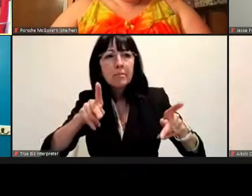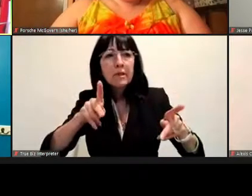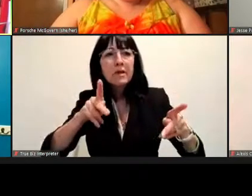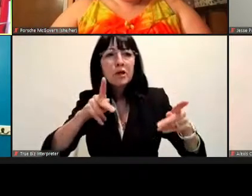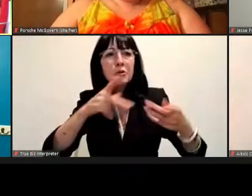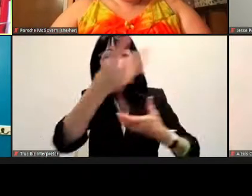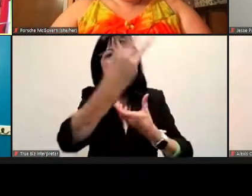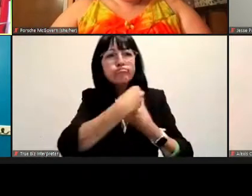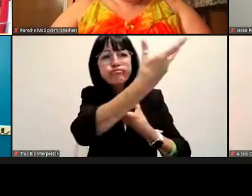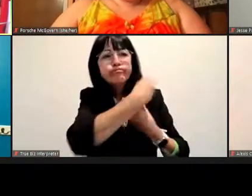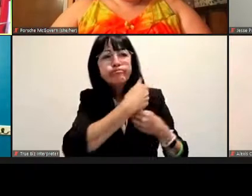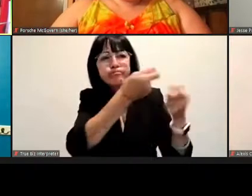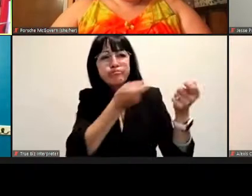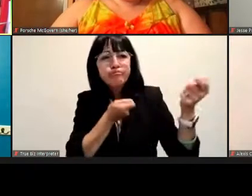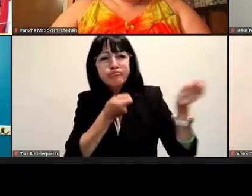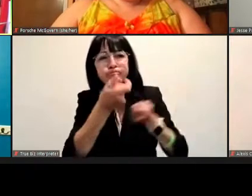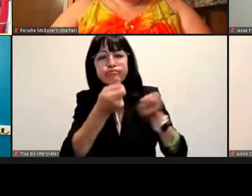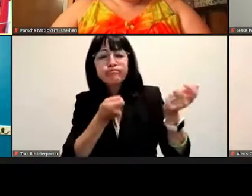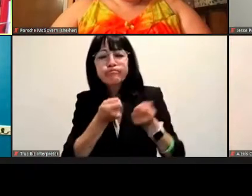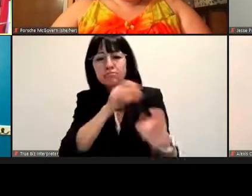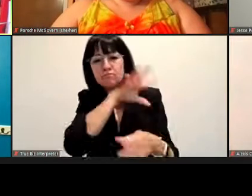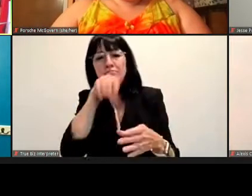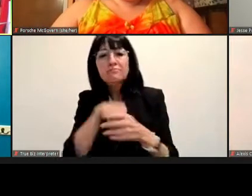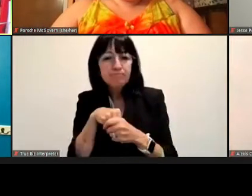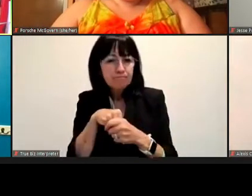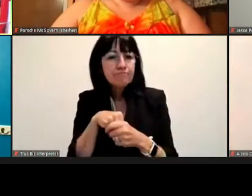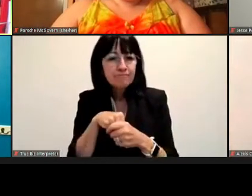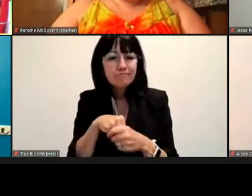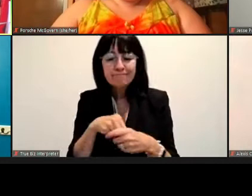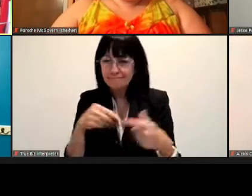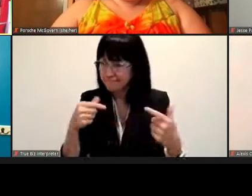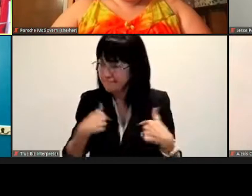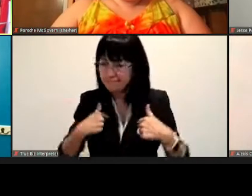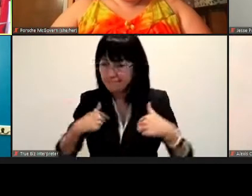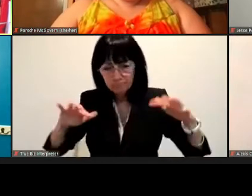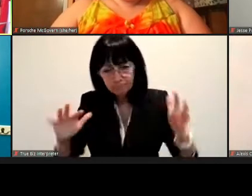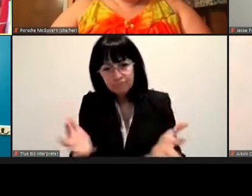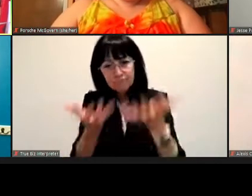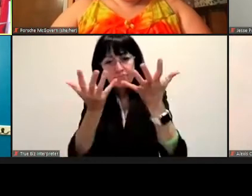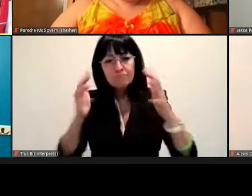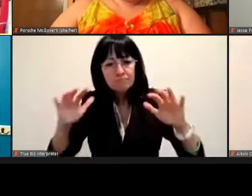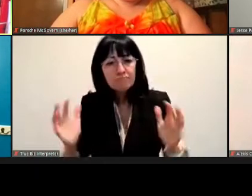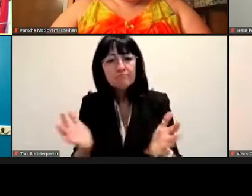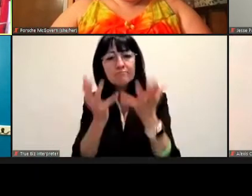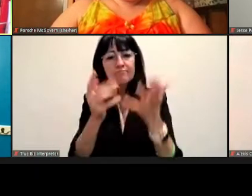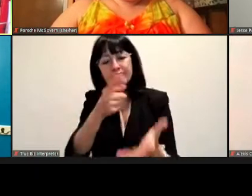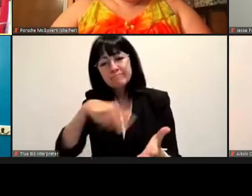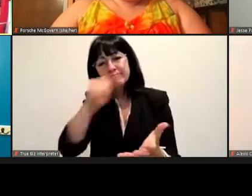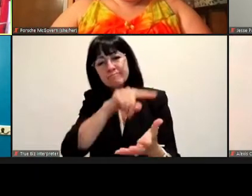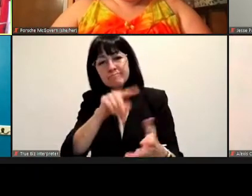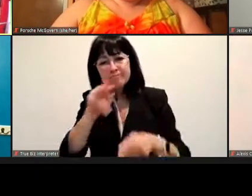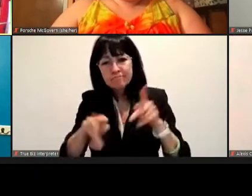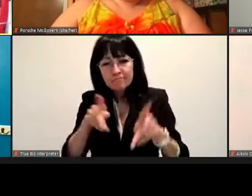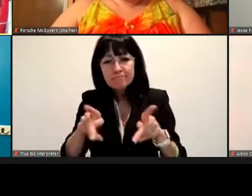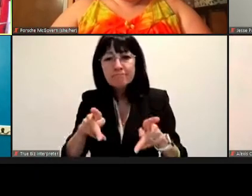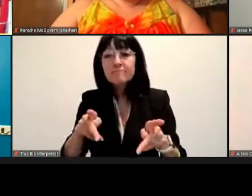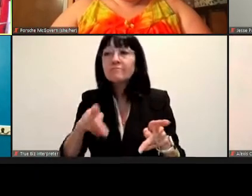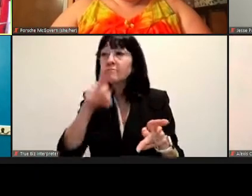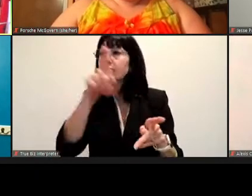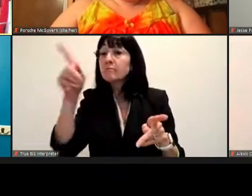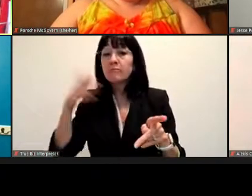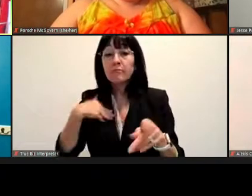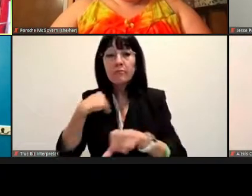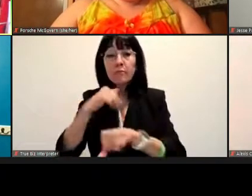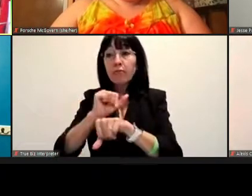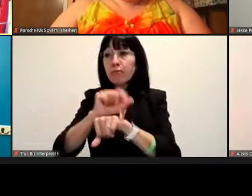really talented. And I speak, I talk them up the entire process. I introduce them to everybody. I recommend them to the